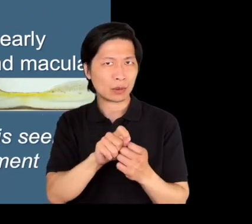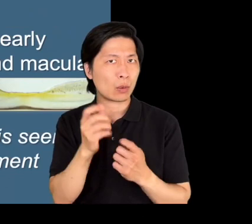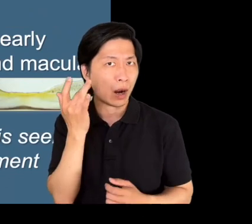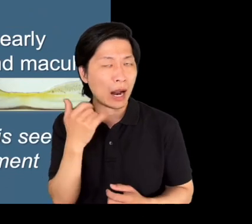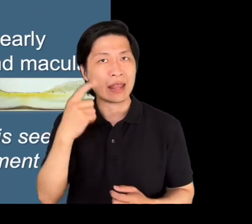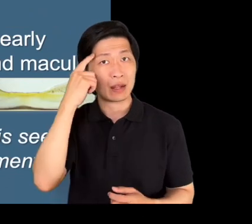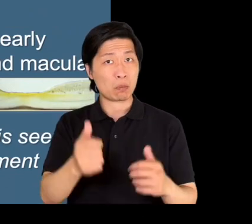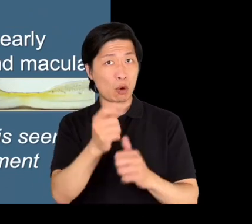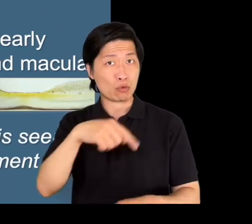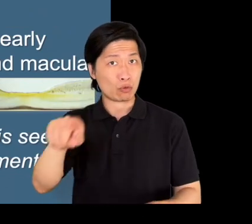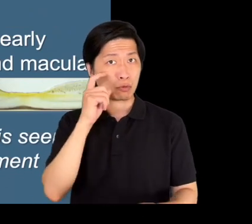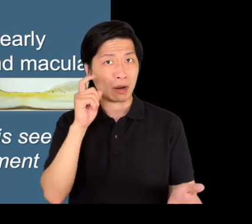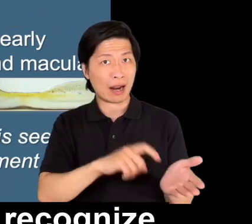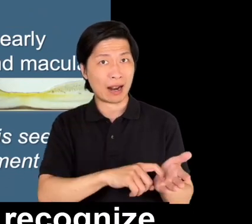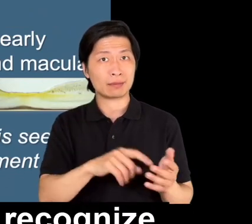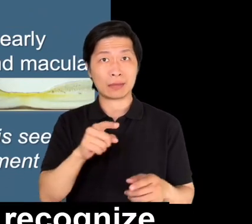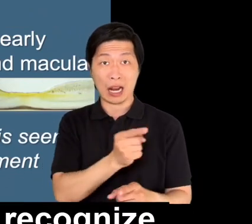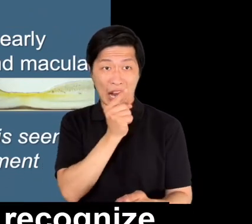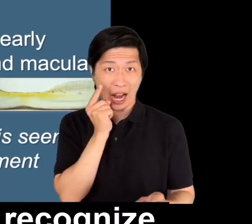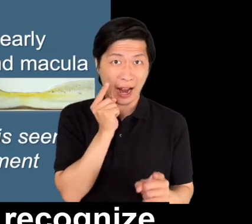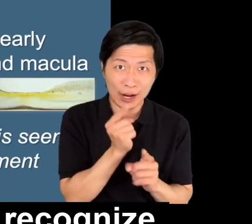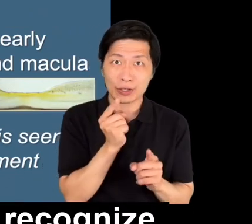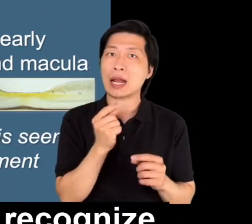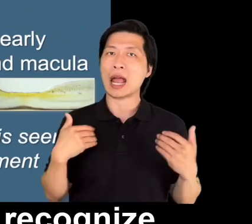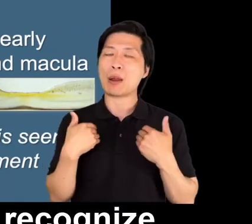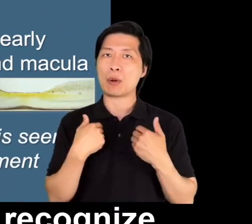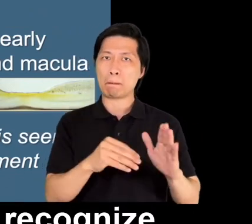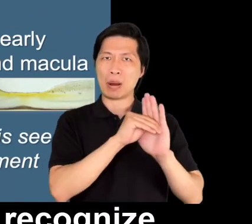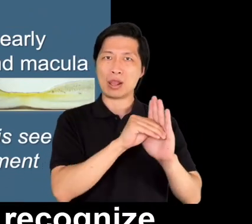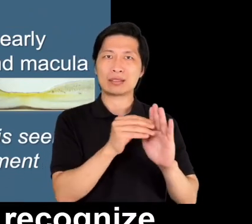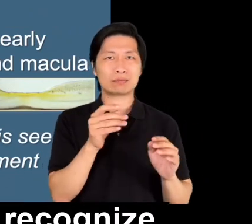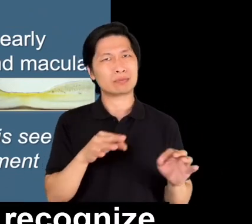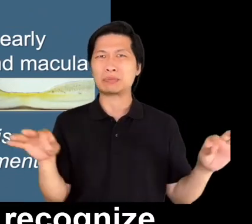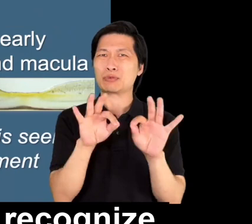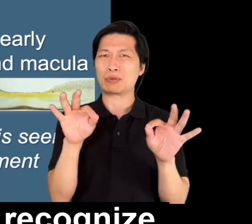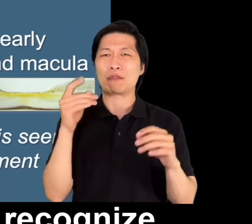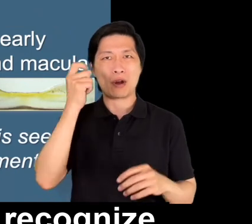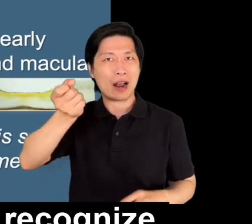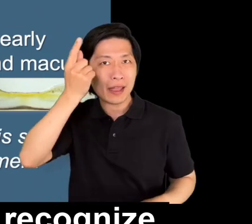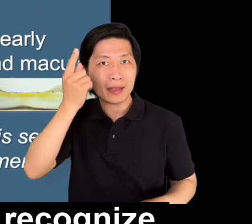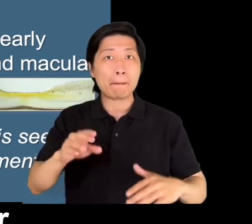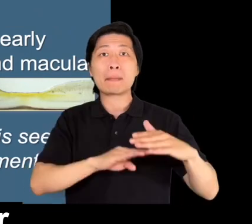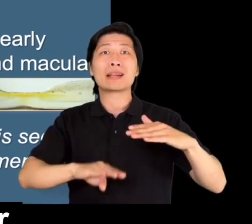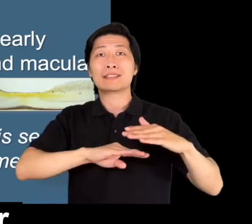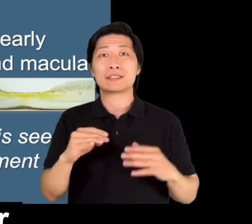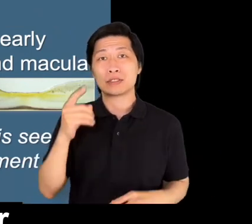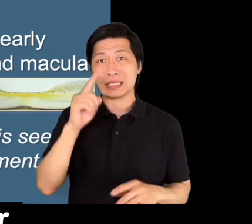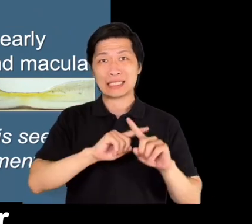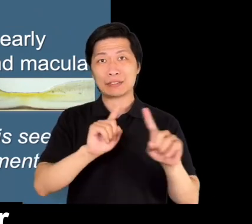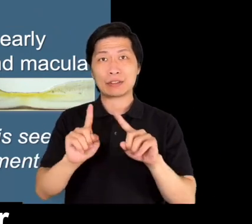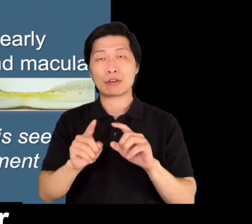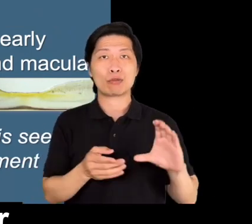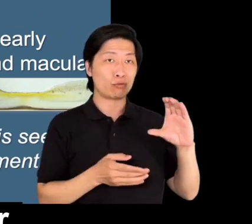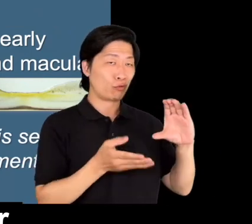recognize that accurate animal models are critical for understanding the basis for different retinal